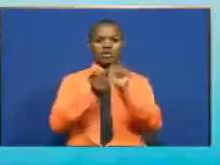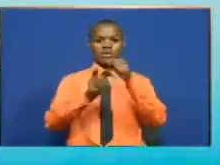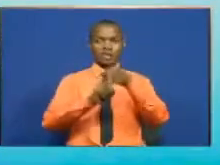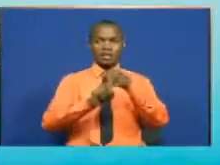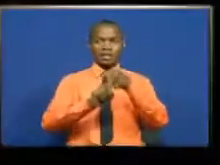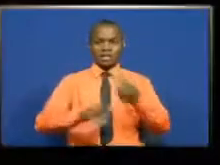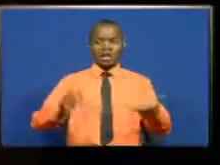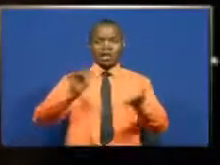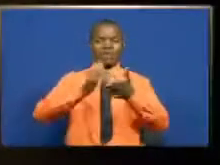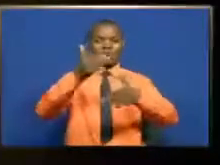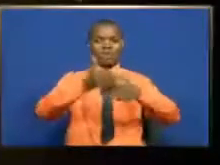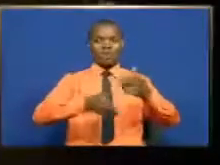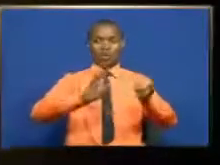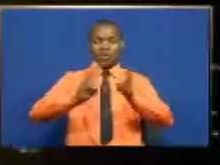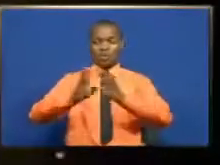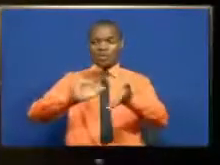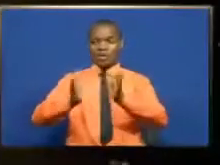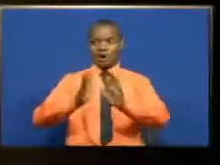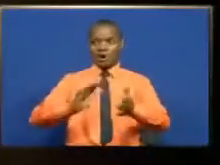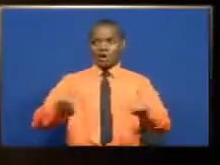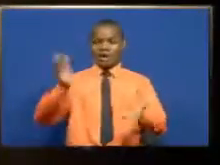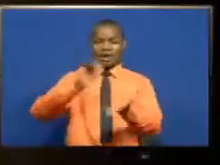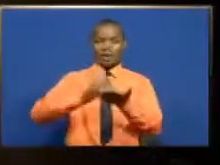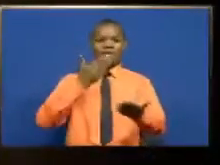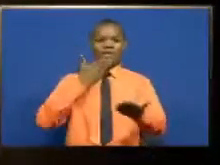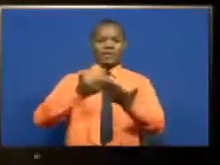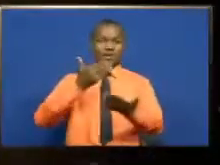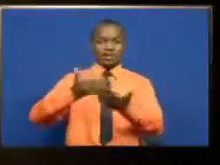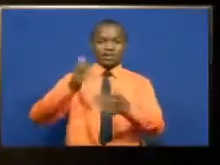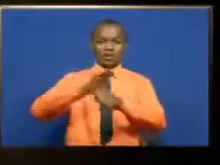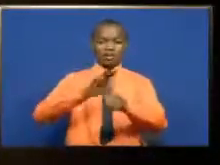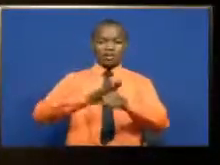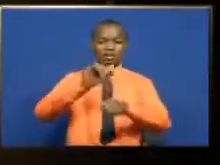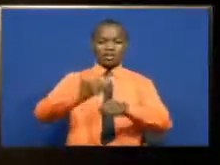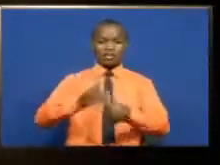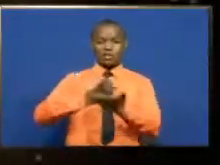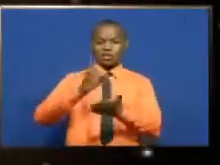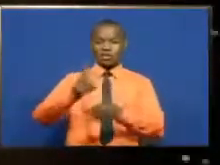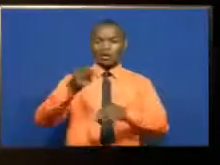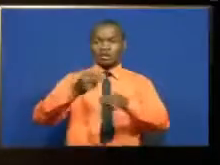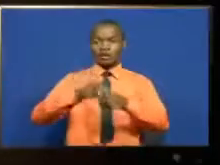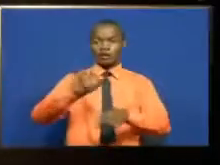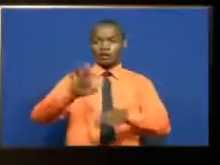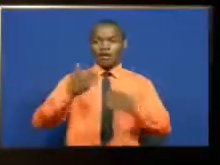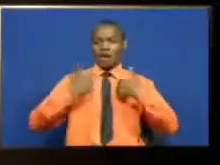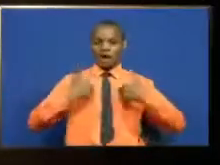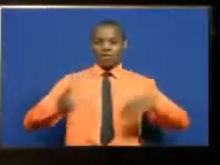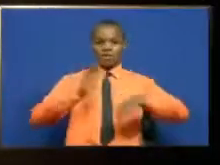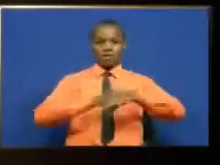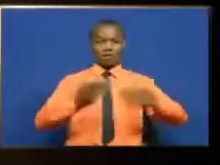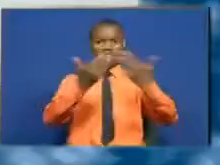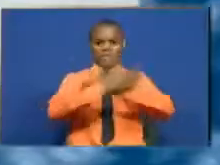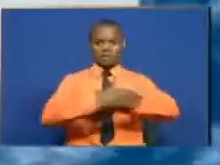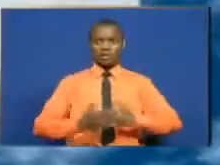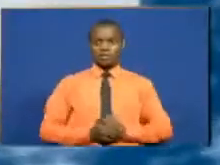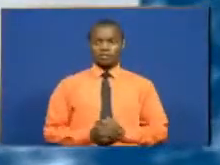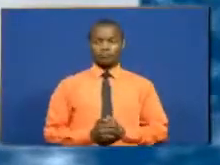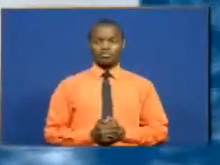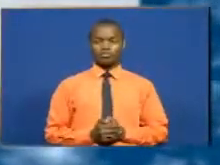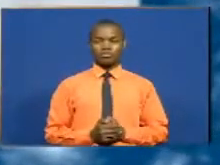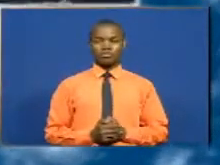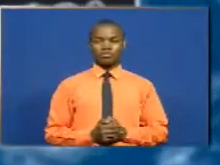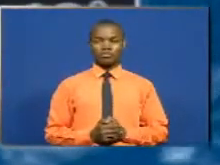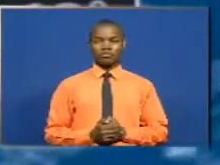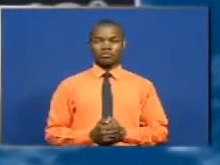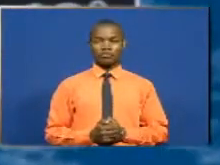That wraps up your local weather forecast. Again, many thanks for keeping it Channel 1. My name is Yusuf Farah. Have yourself a lovely night. We'll be right back.